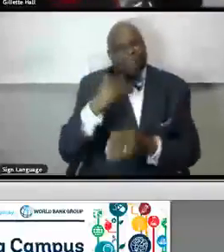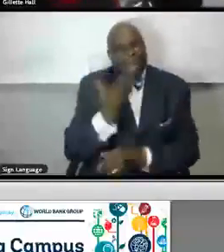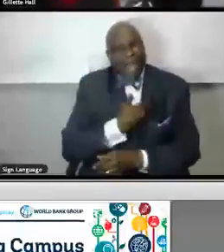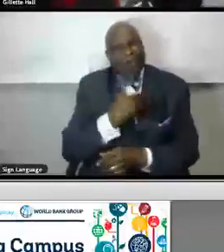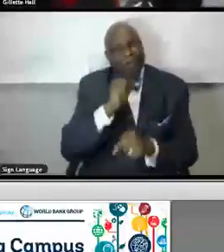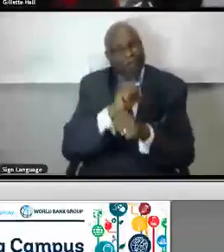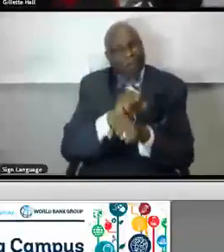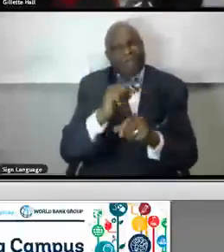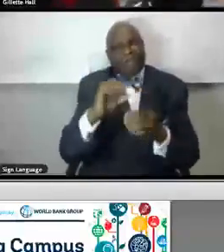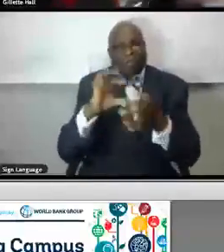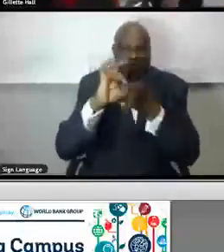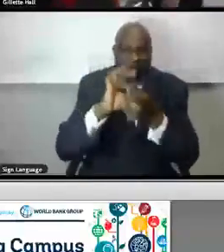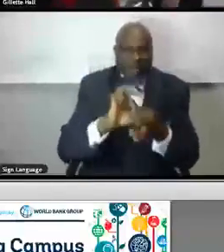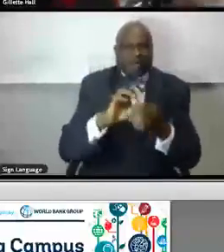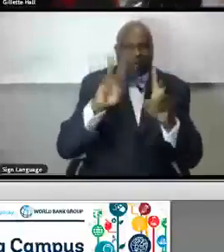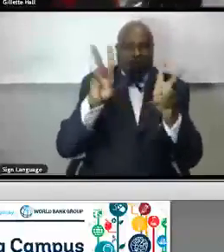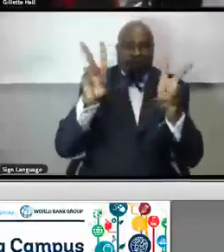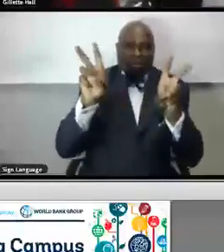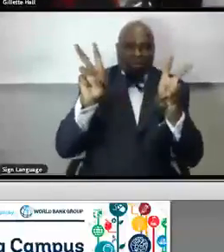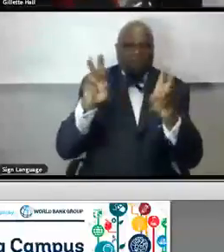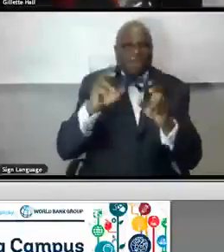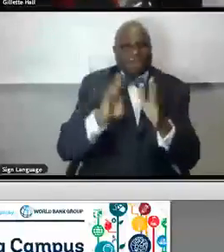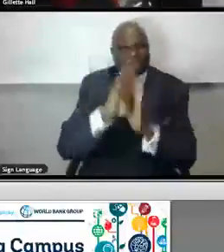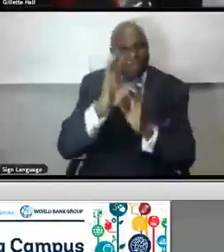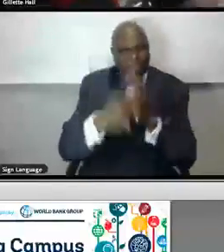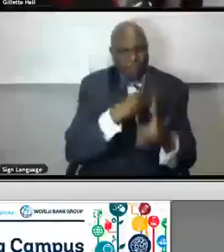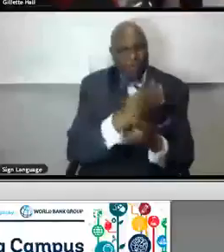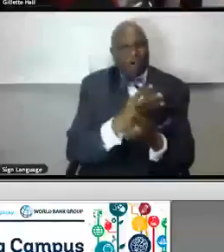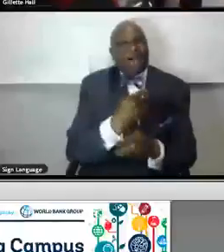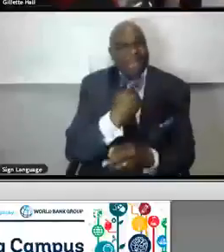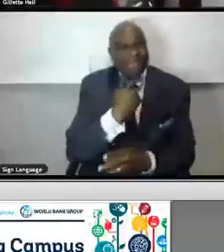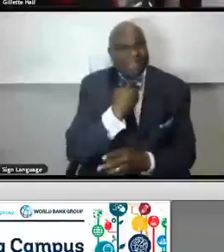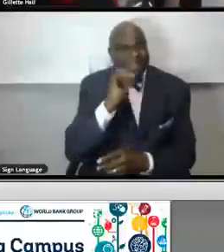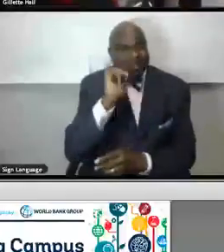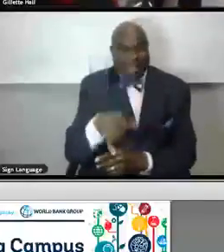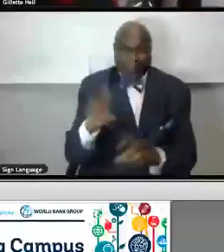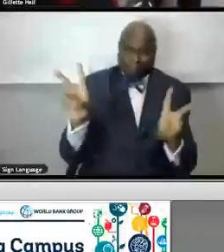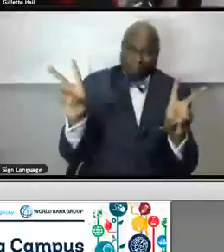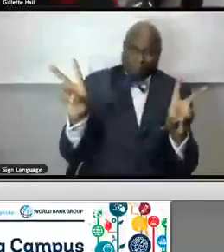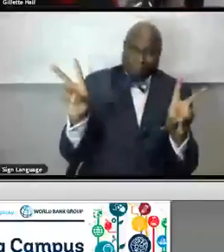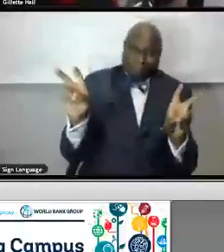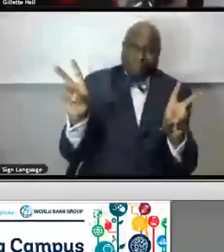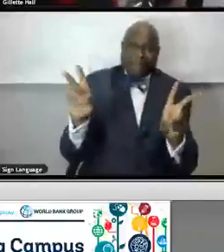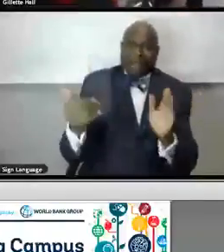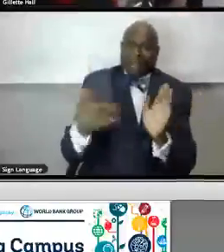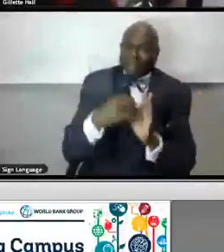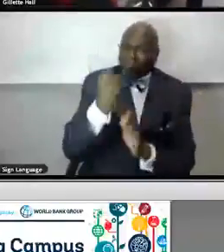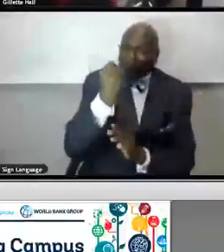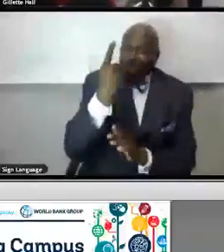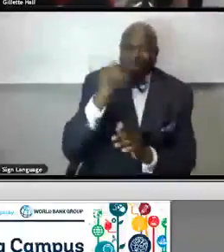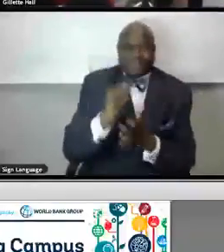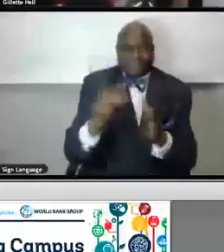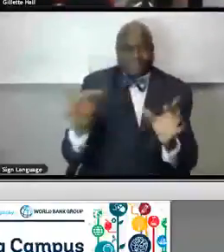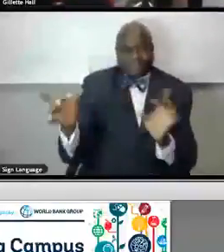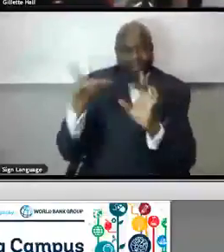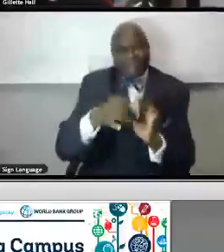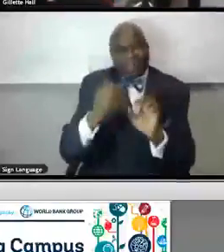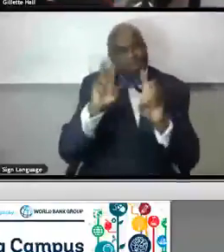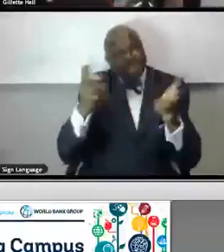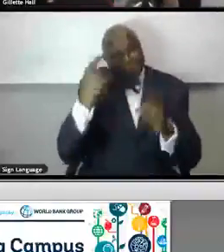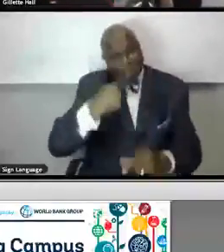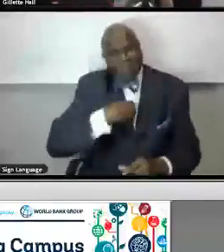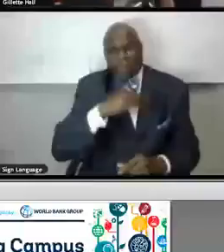work on the quote unquote developing world, and I say quote unquote again, so tying in with this issue, to